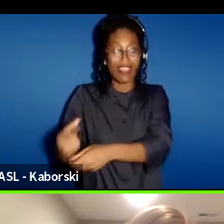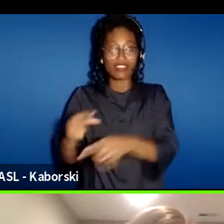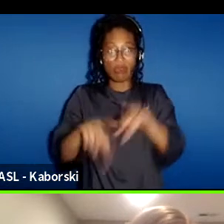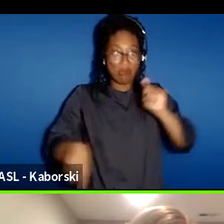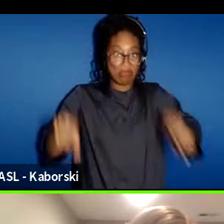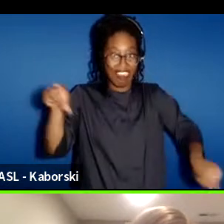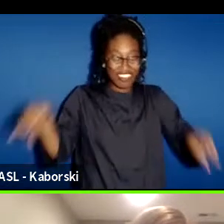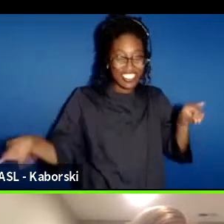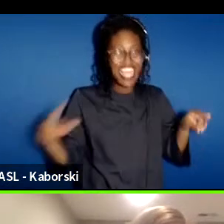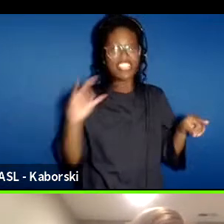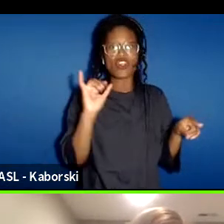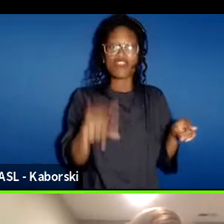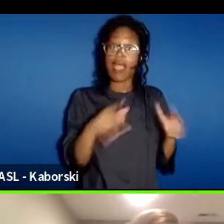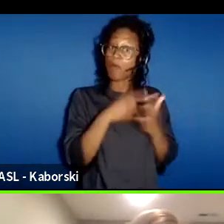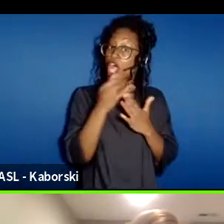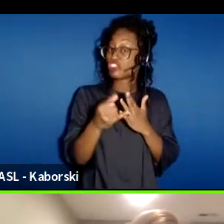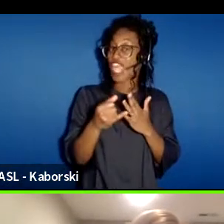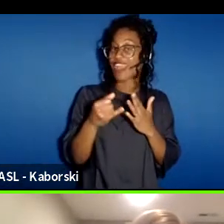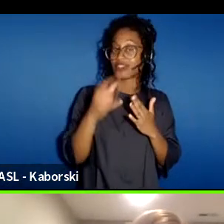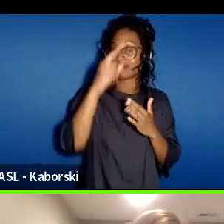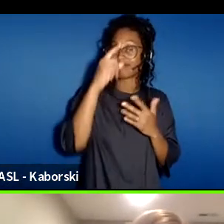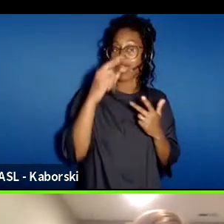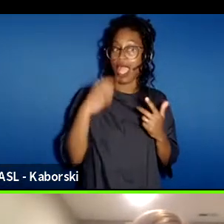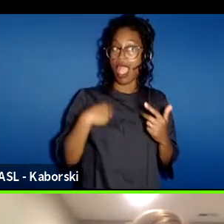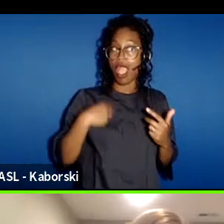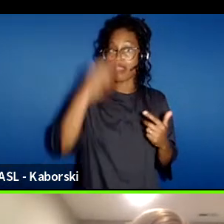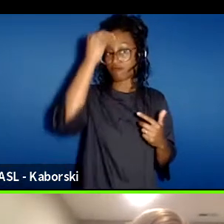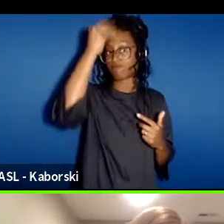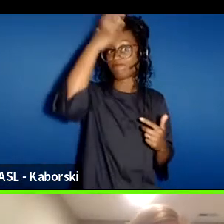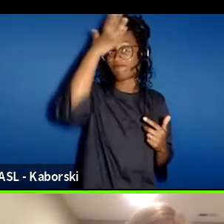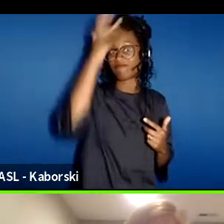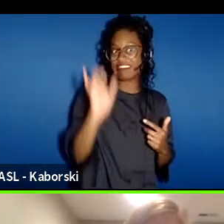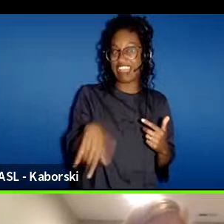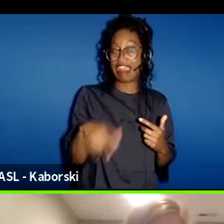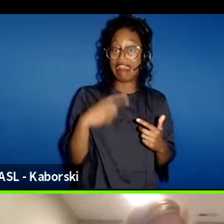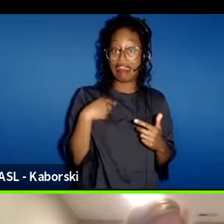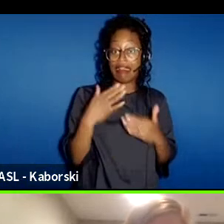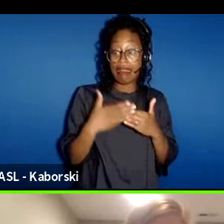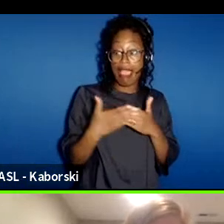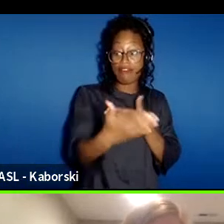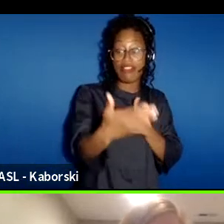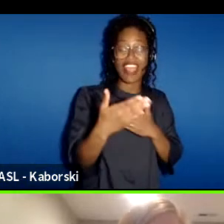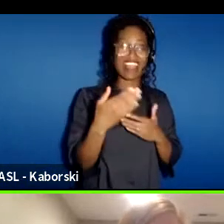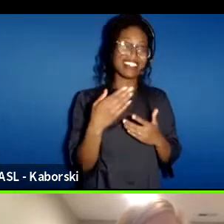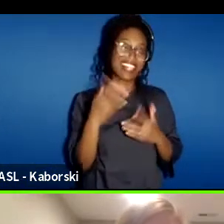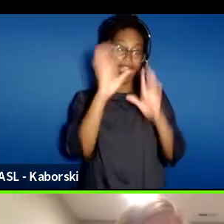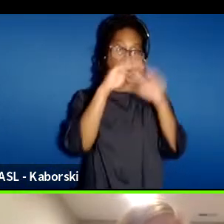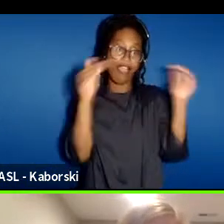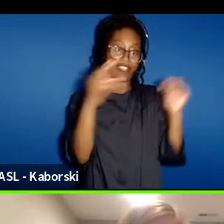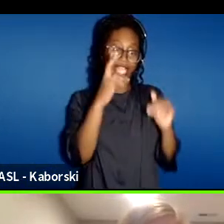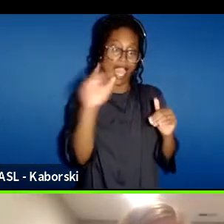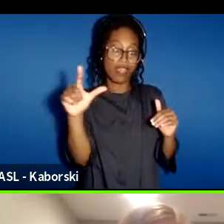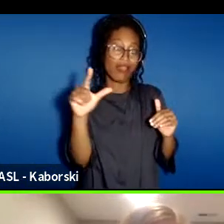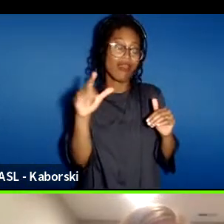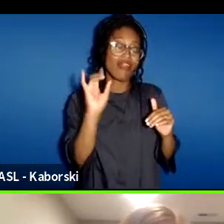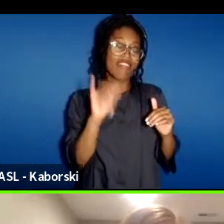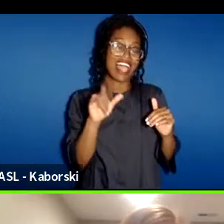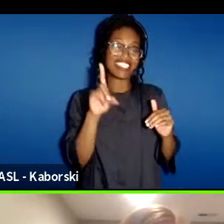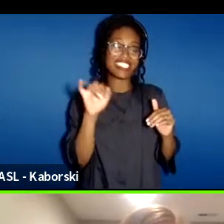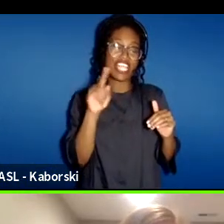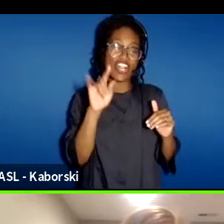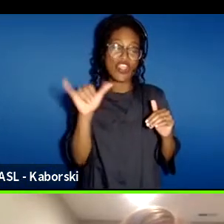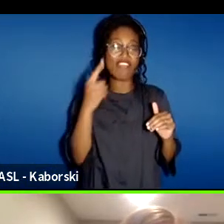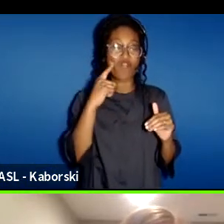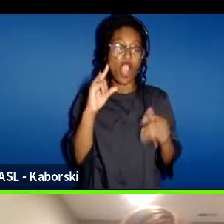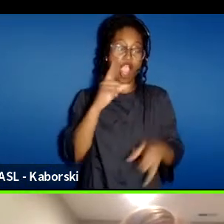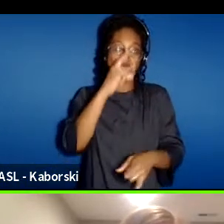me. And kind of from there, my team worked on the Heaven Hill Distillery logo that now represents our whiskey